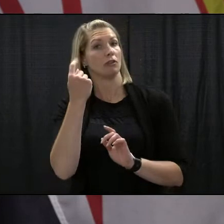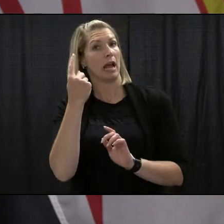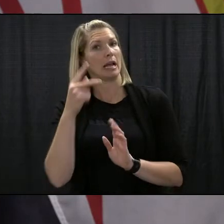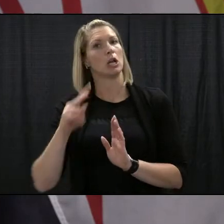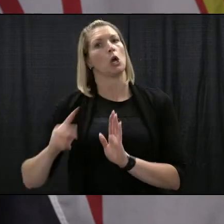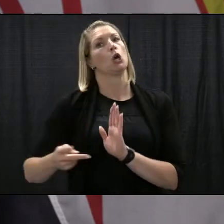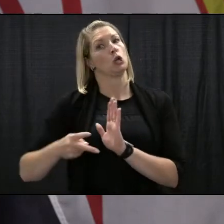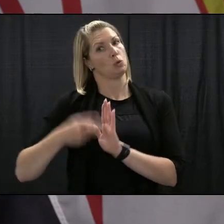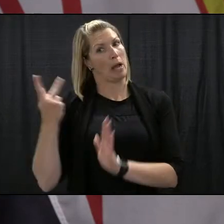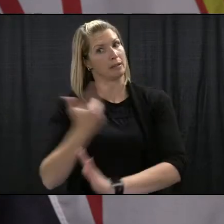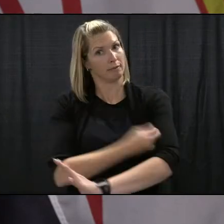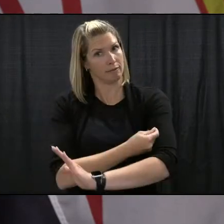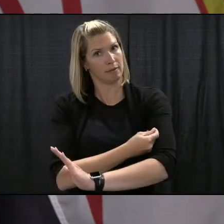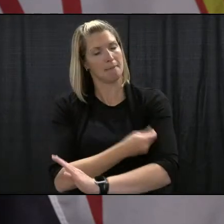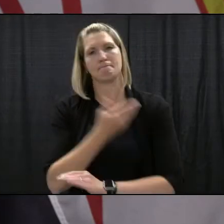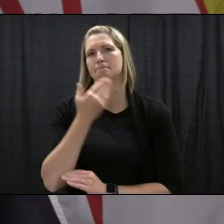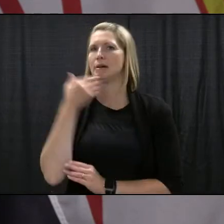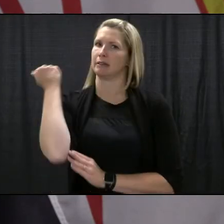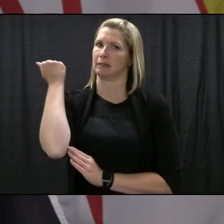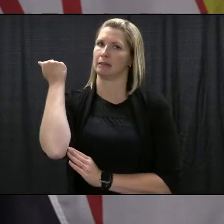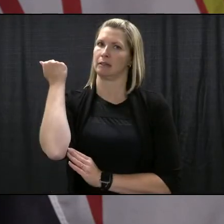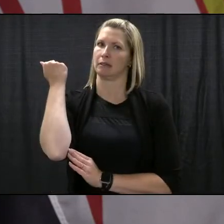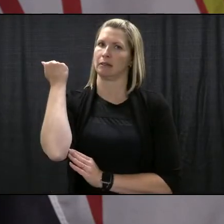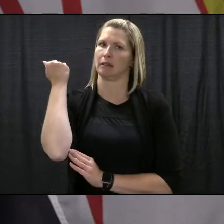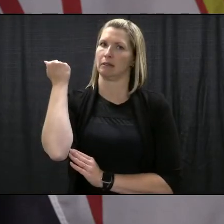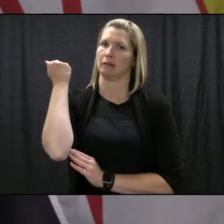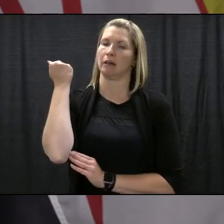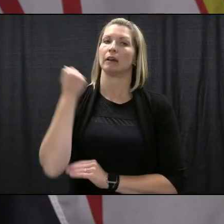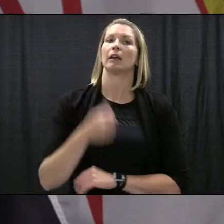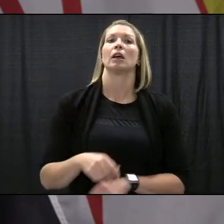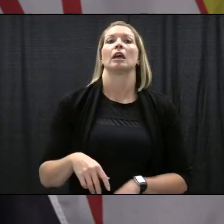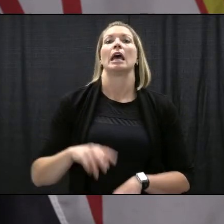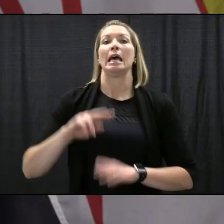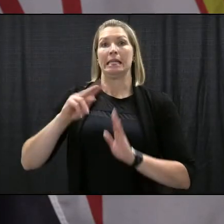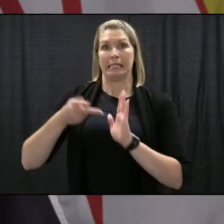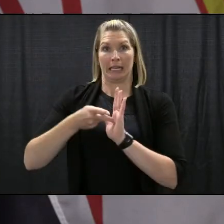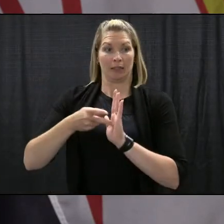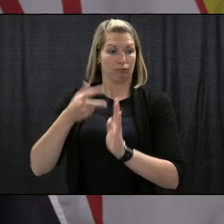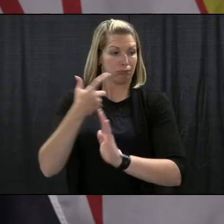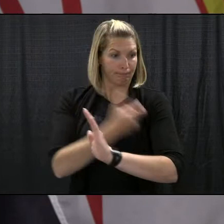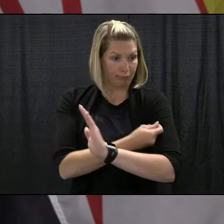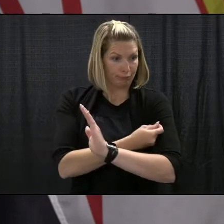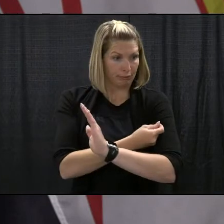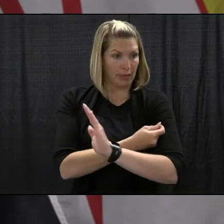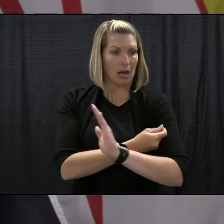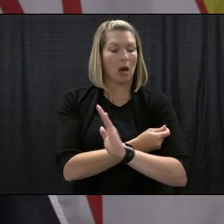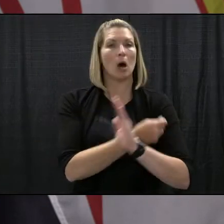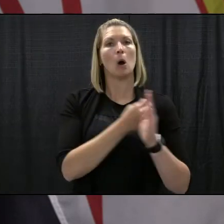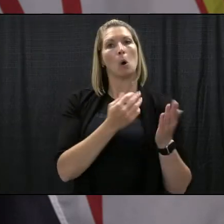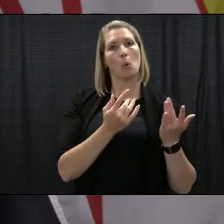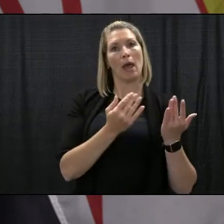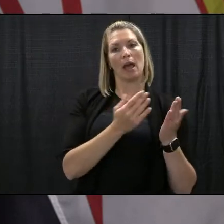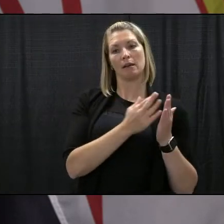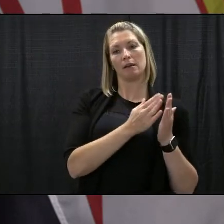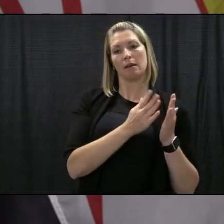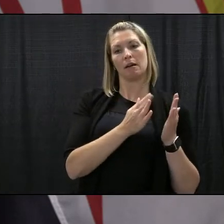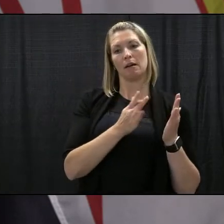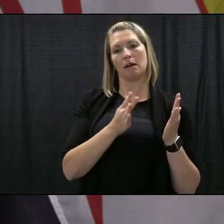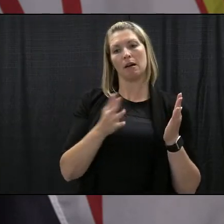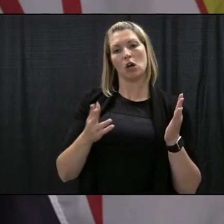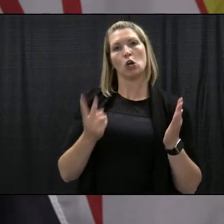You are considered fully vaccinated once you are 14 days past your second dose of a 2-dose